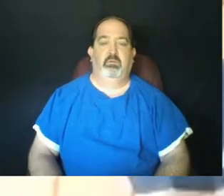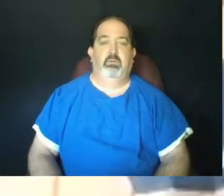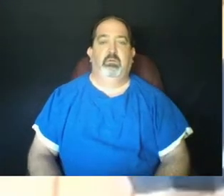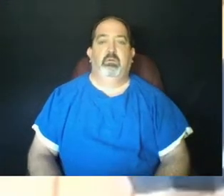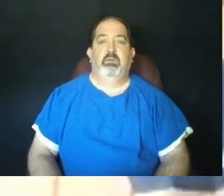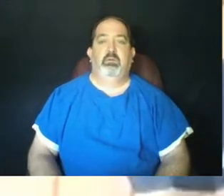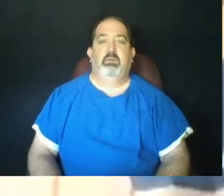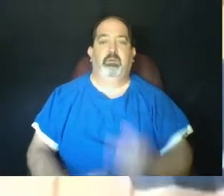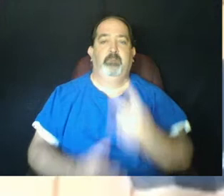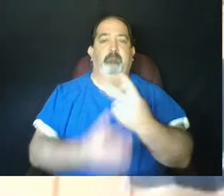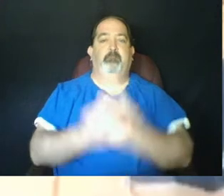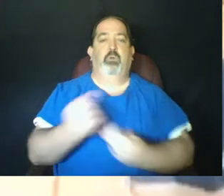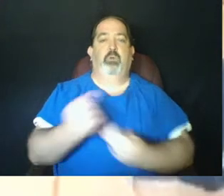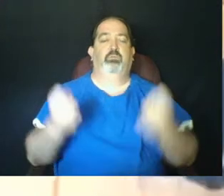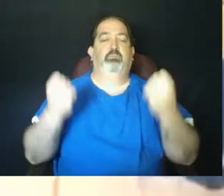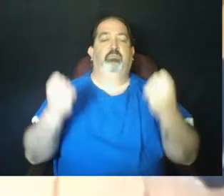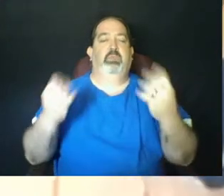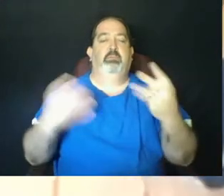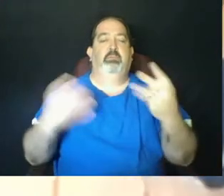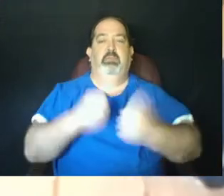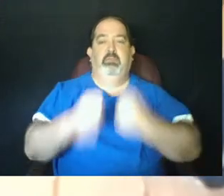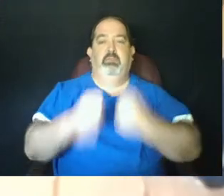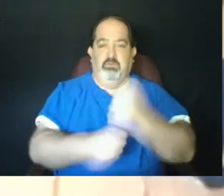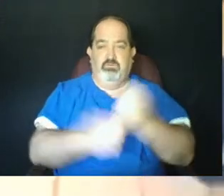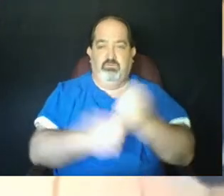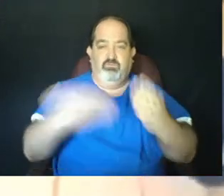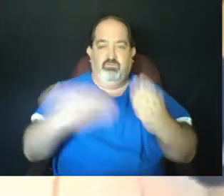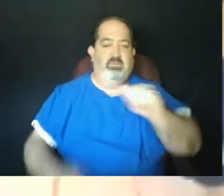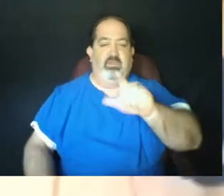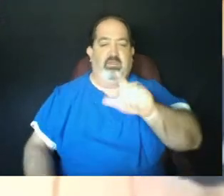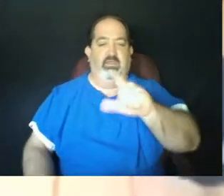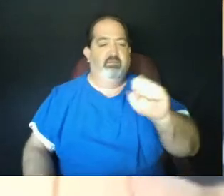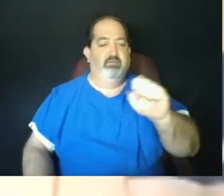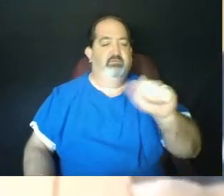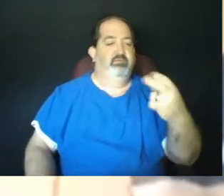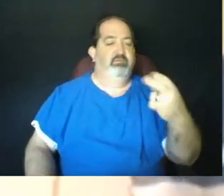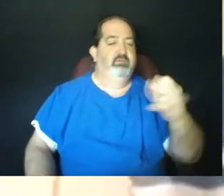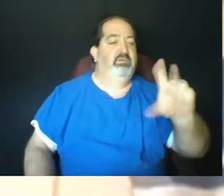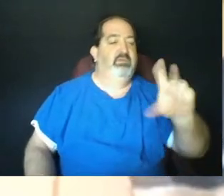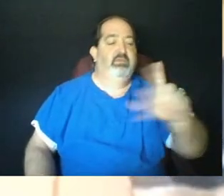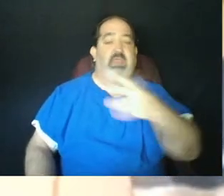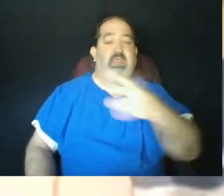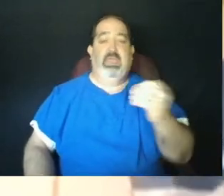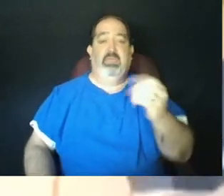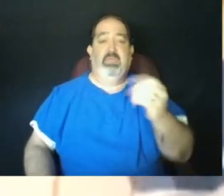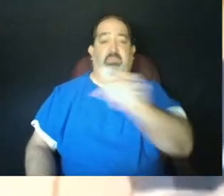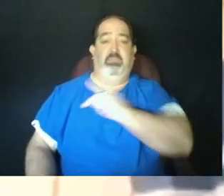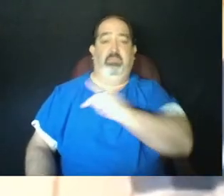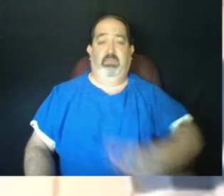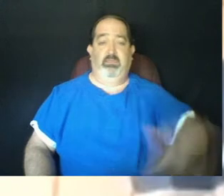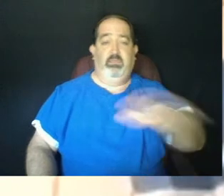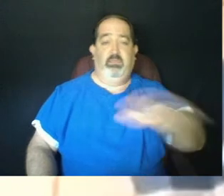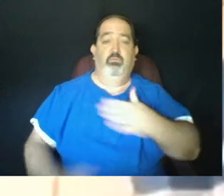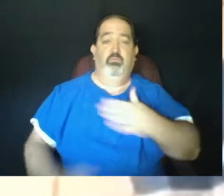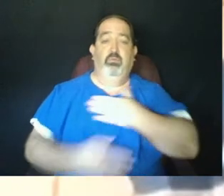Both with decades of service to Al Saeed and the kingdom. We are so pleased to have you. Thank you.